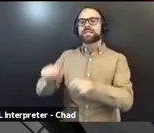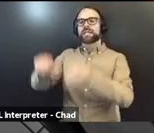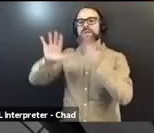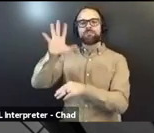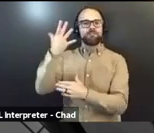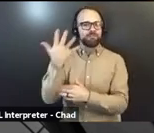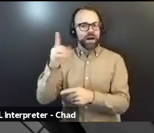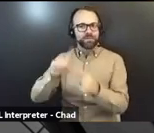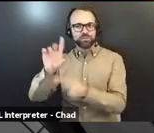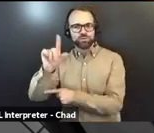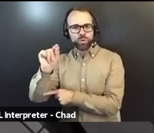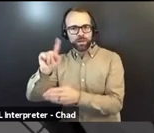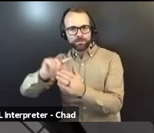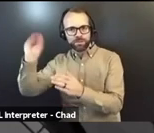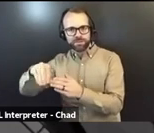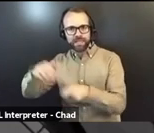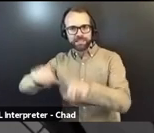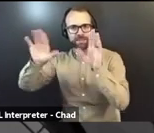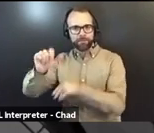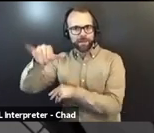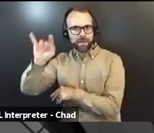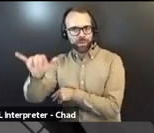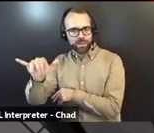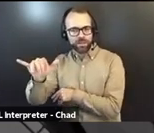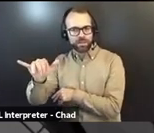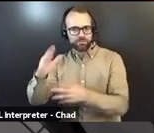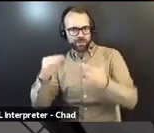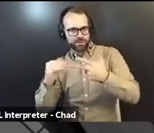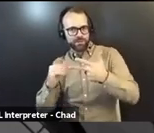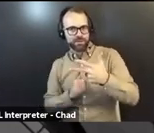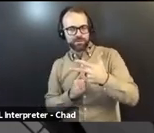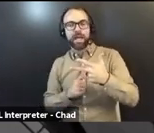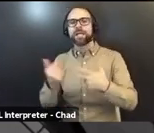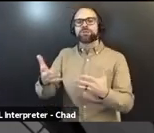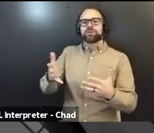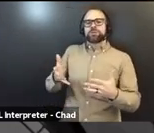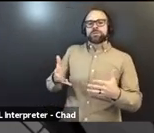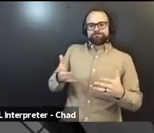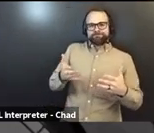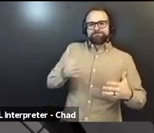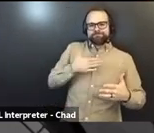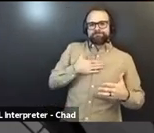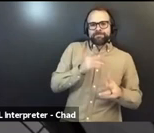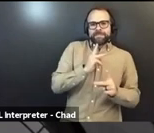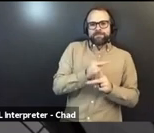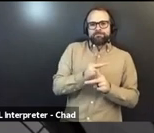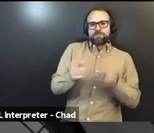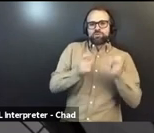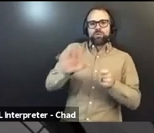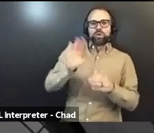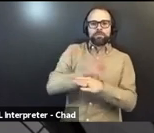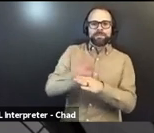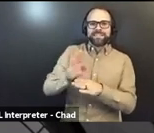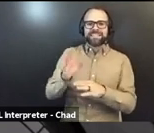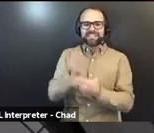5 to 20% of equity. So, and you keep control of your business. A lot of companies fall at stage 1 so early that when